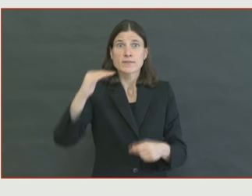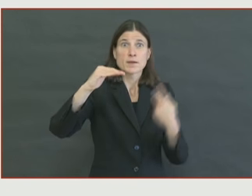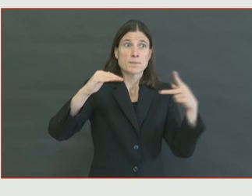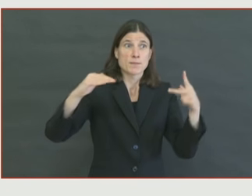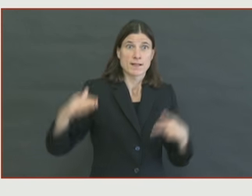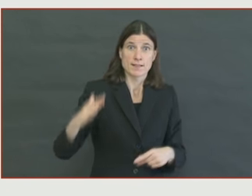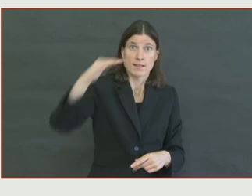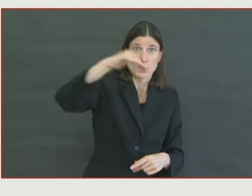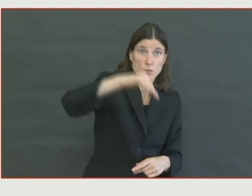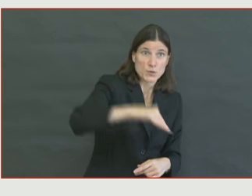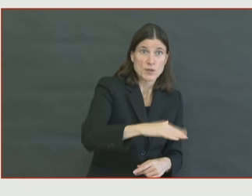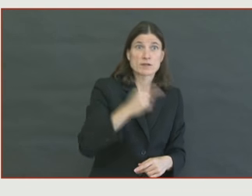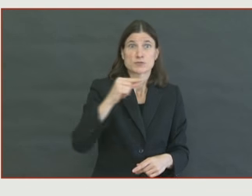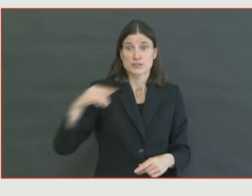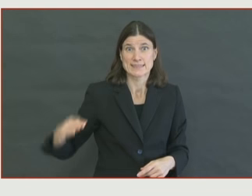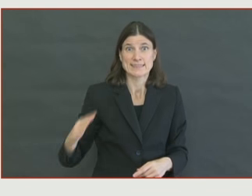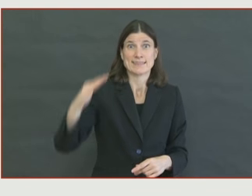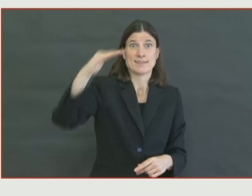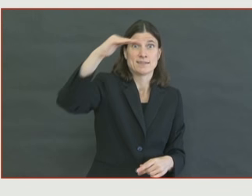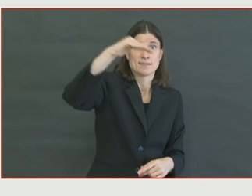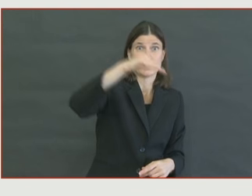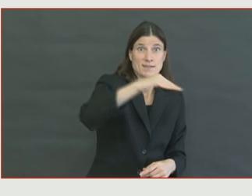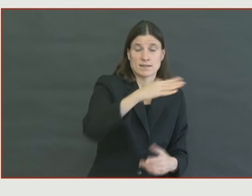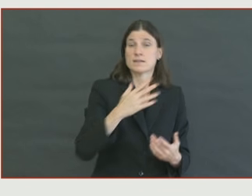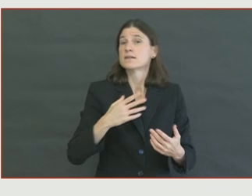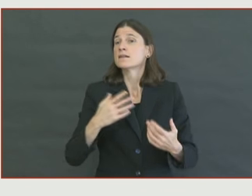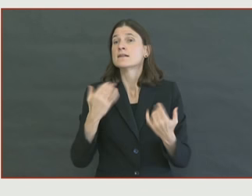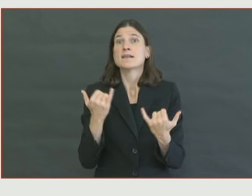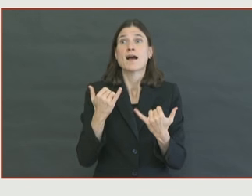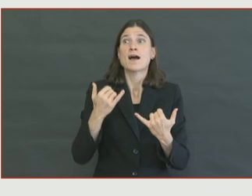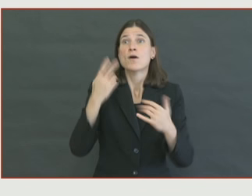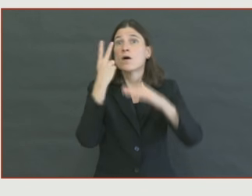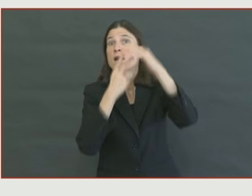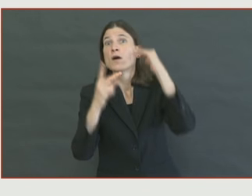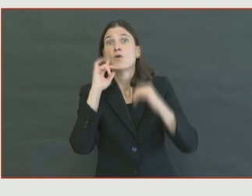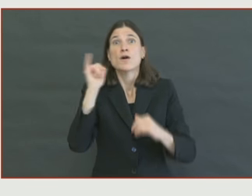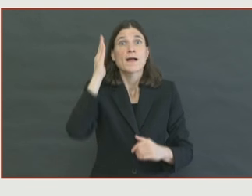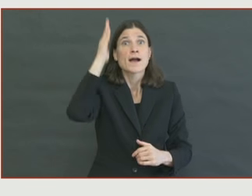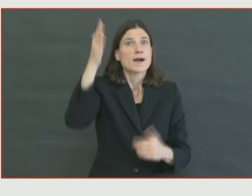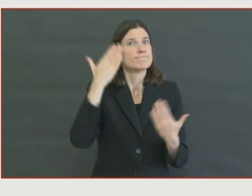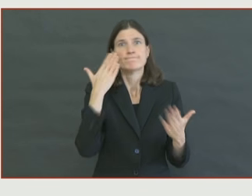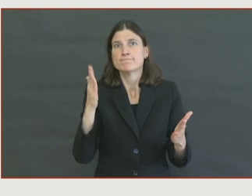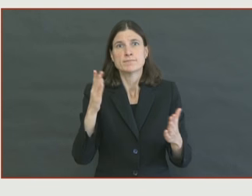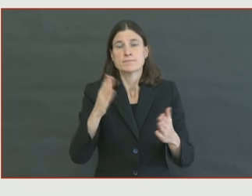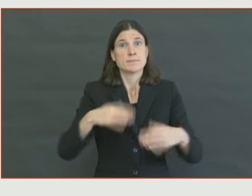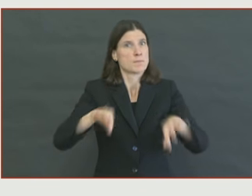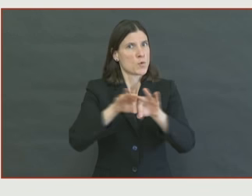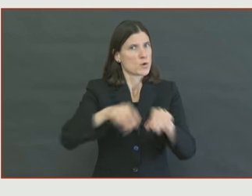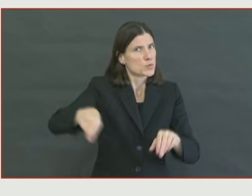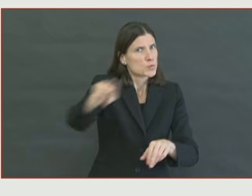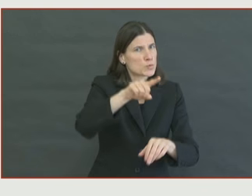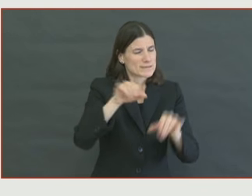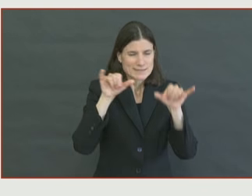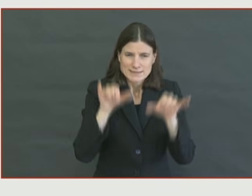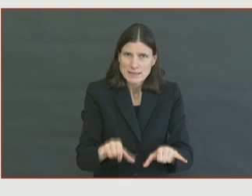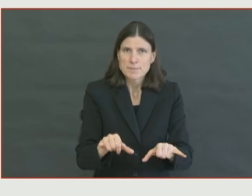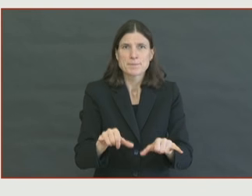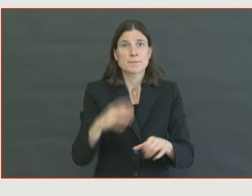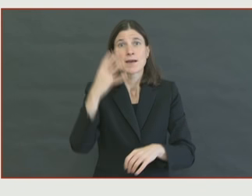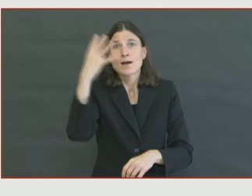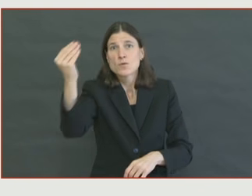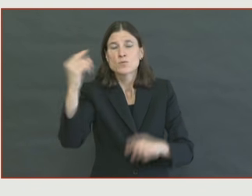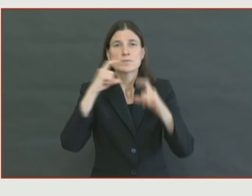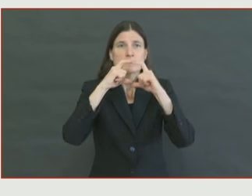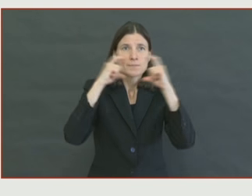right decisions. If you're going to be outside, if you're going to run an errand that's a